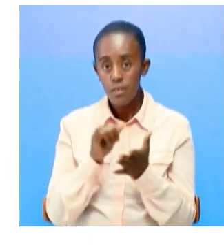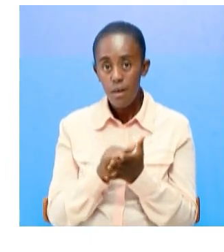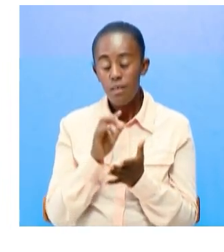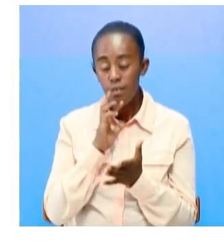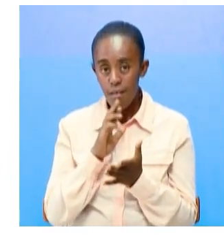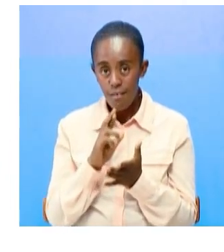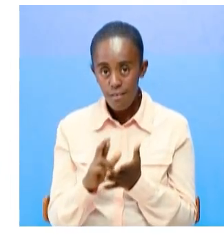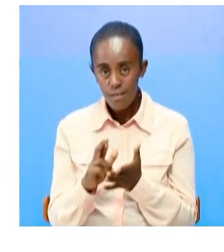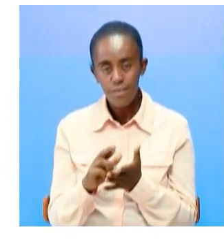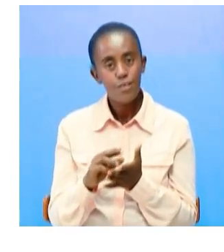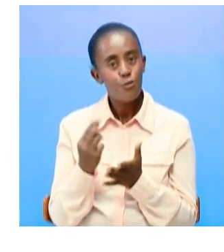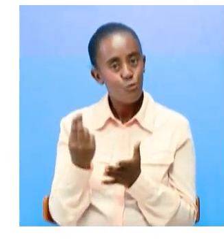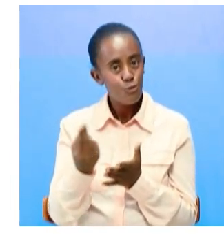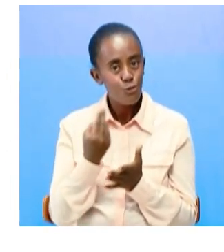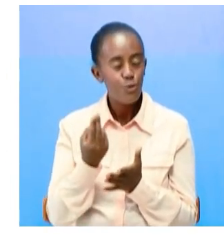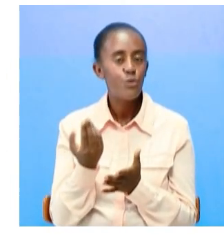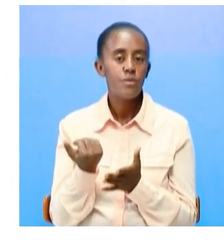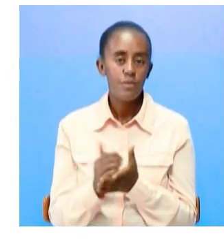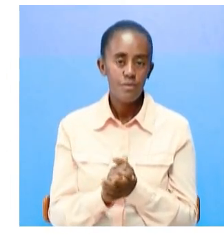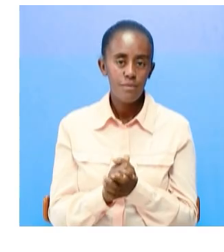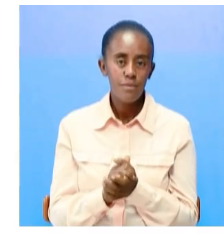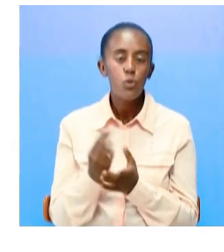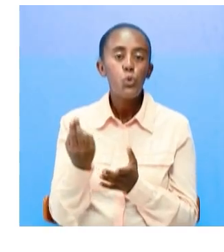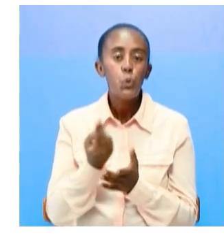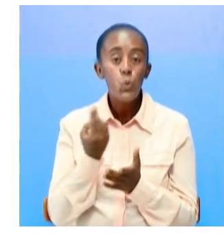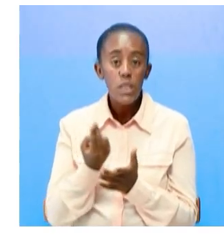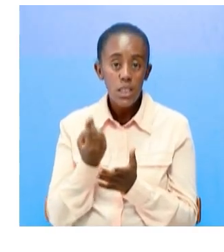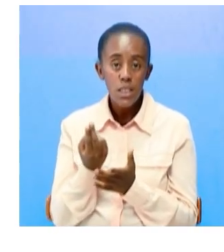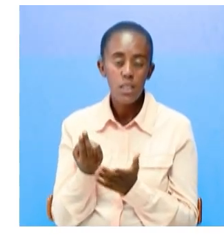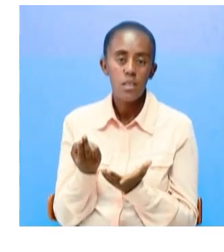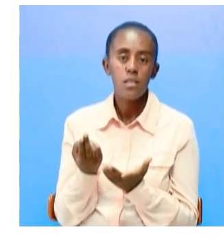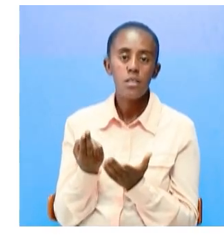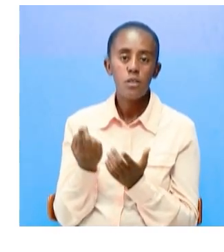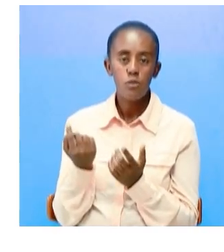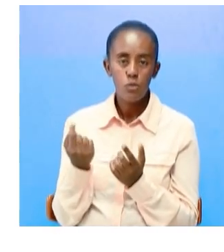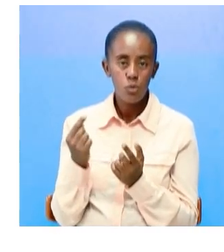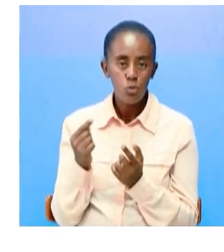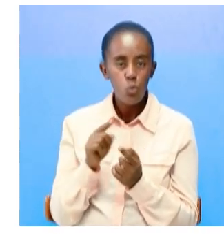are used to